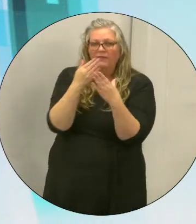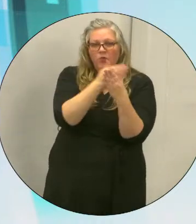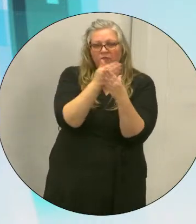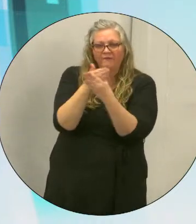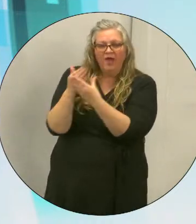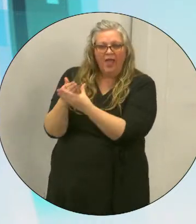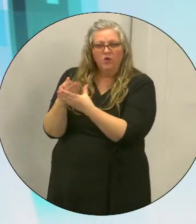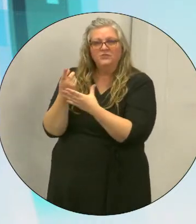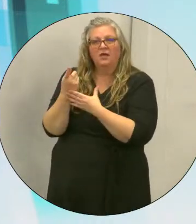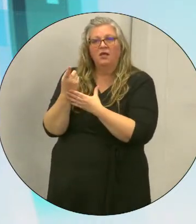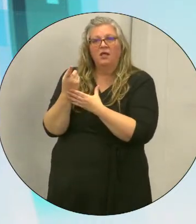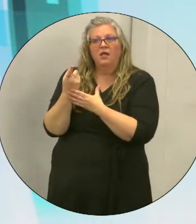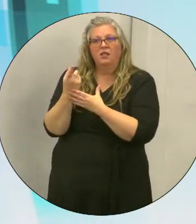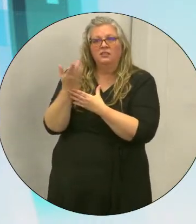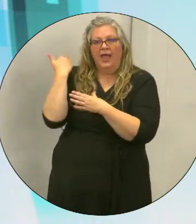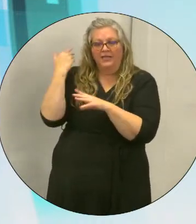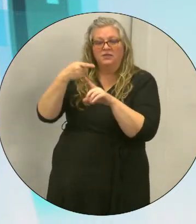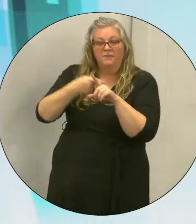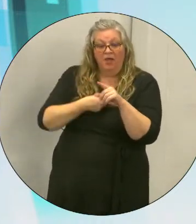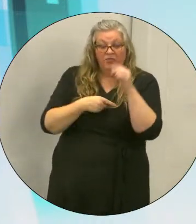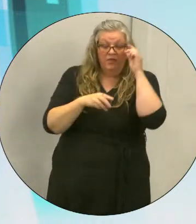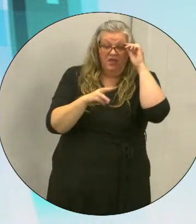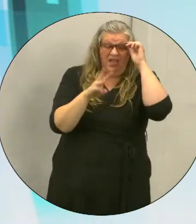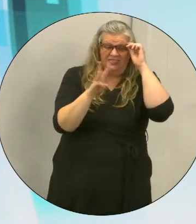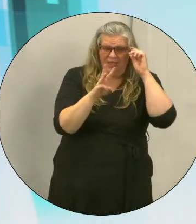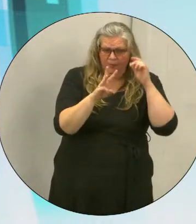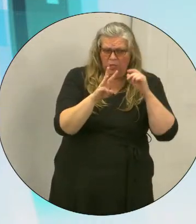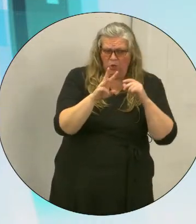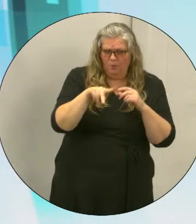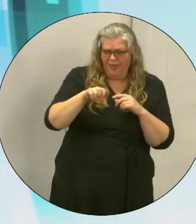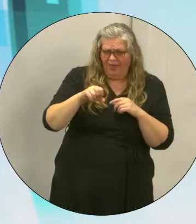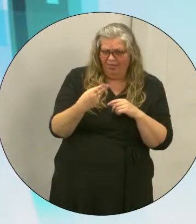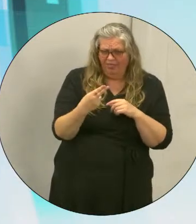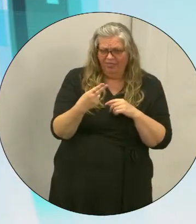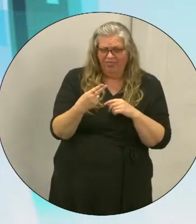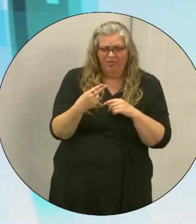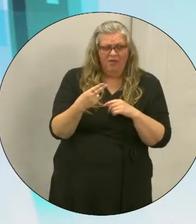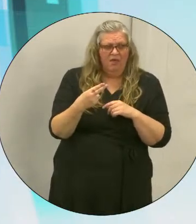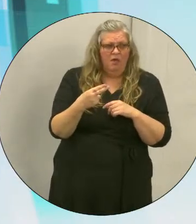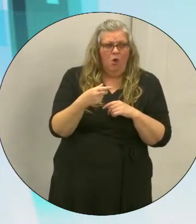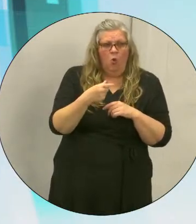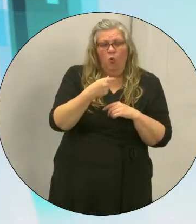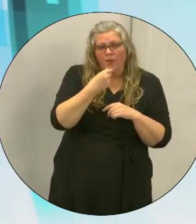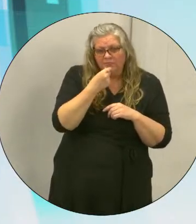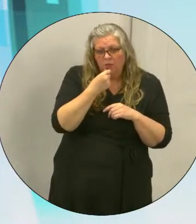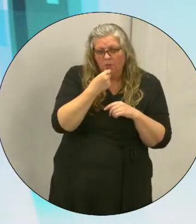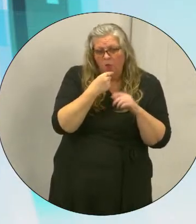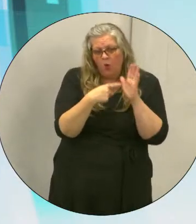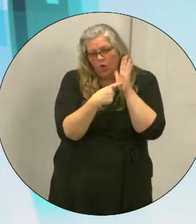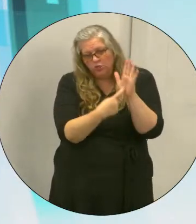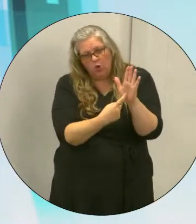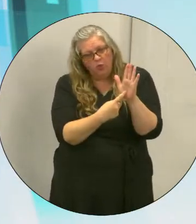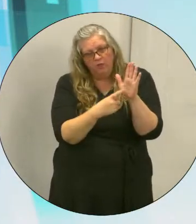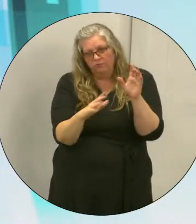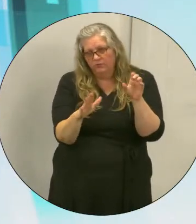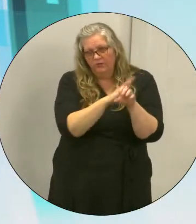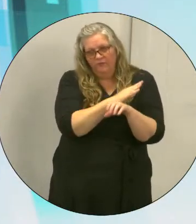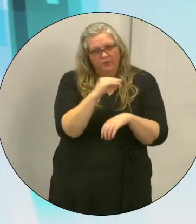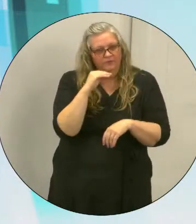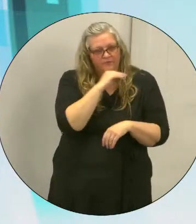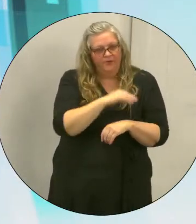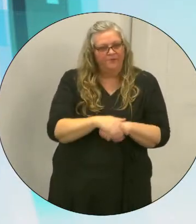month, documents from a WPATH whistleblower which exposed the organization as a complete fraud, so you have no